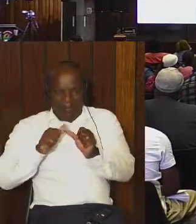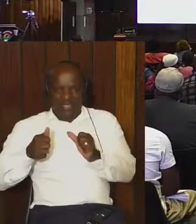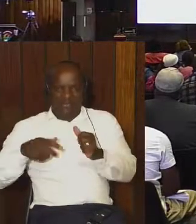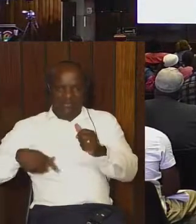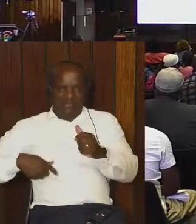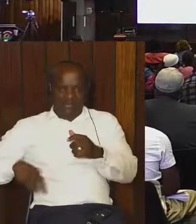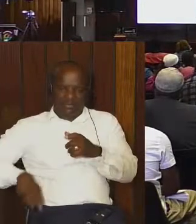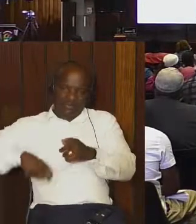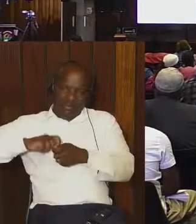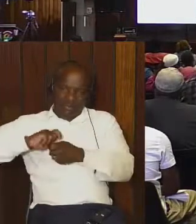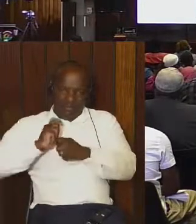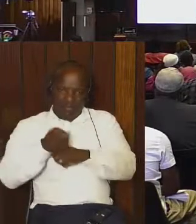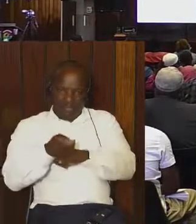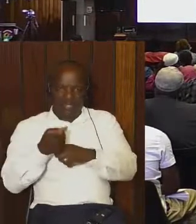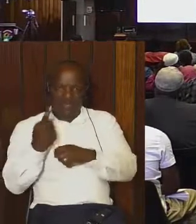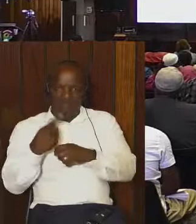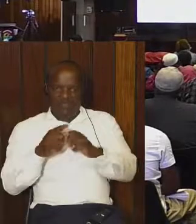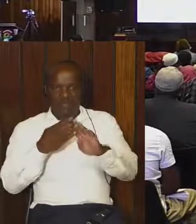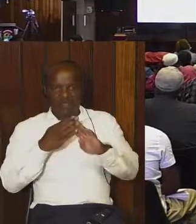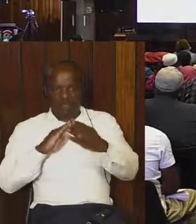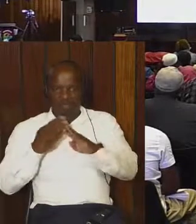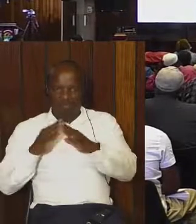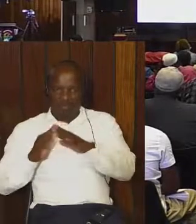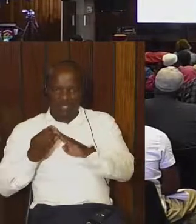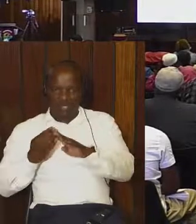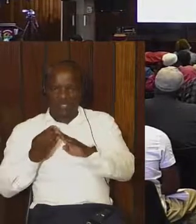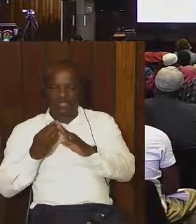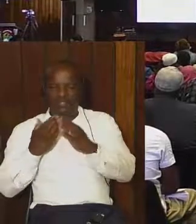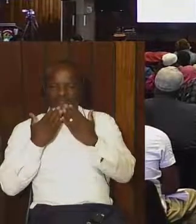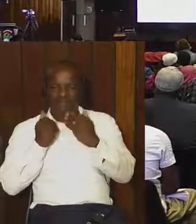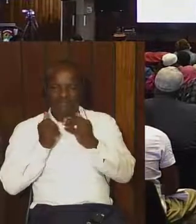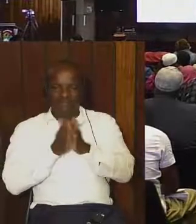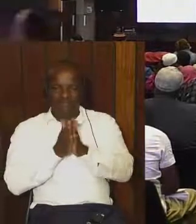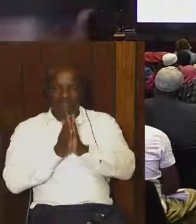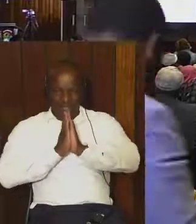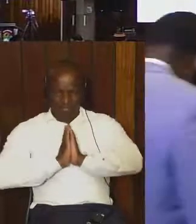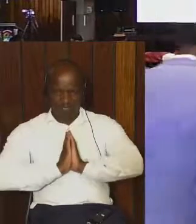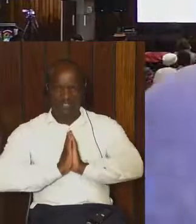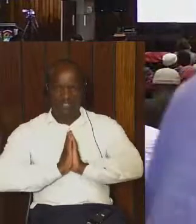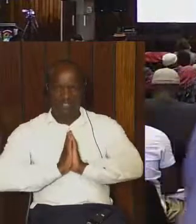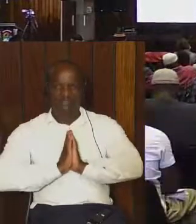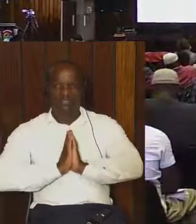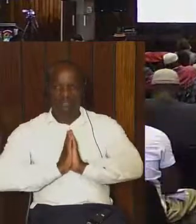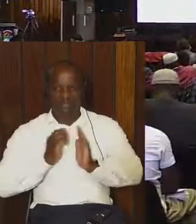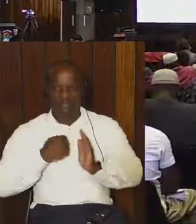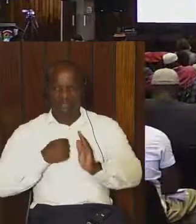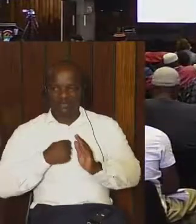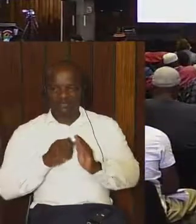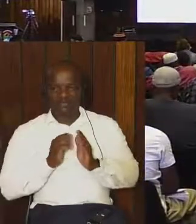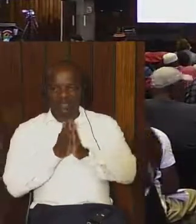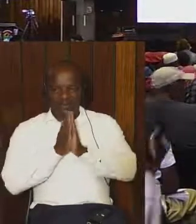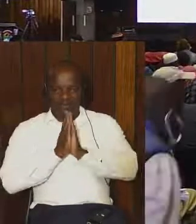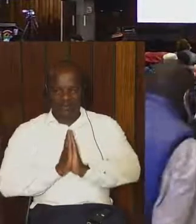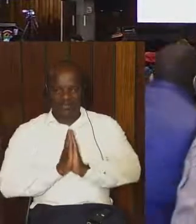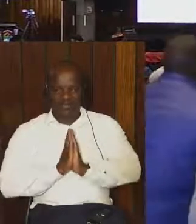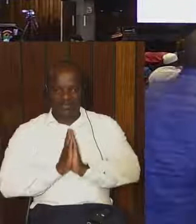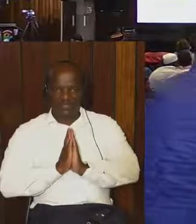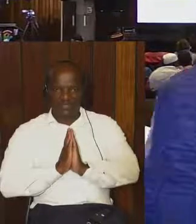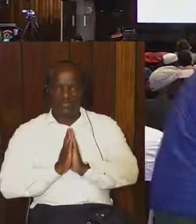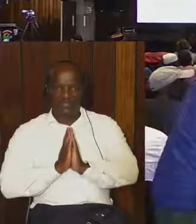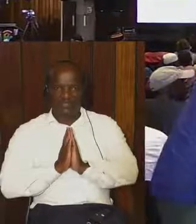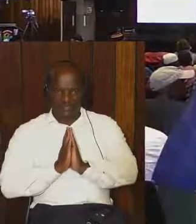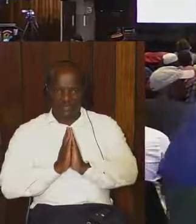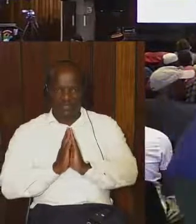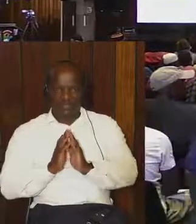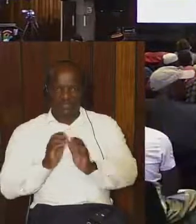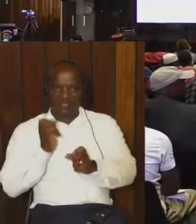transport for the commuters. Please, please, please, this is a request. We cannot afford